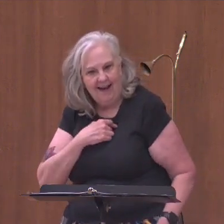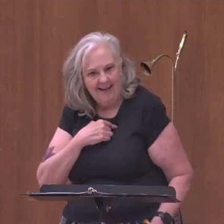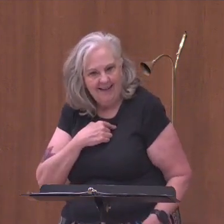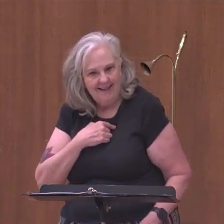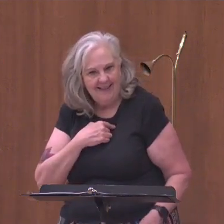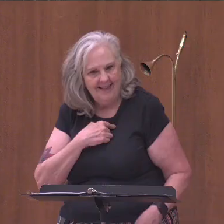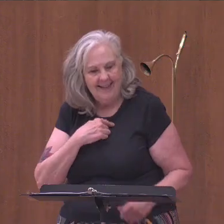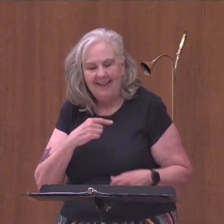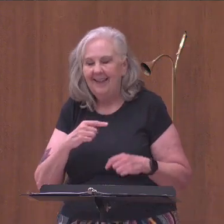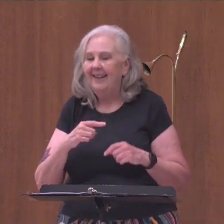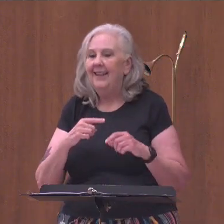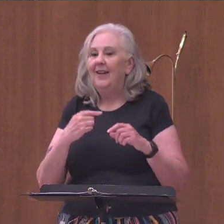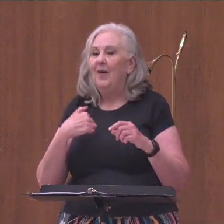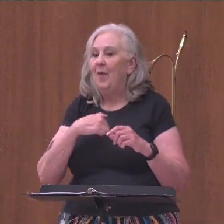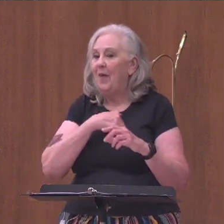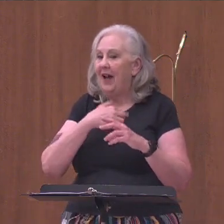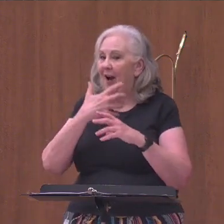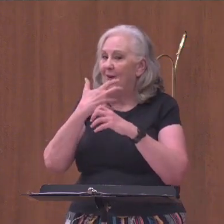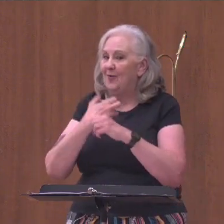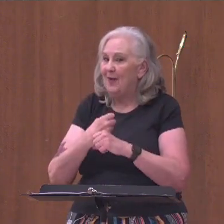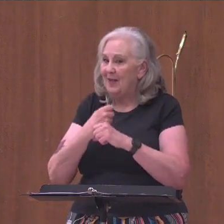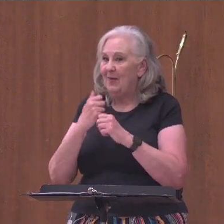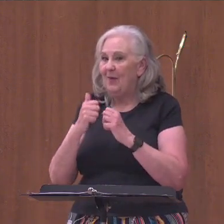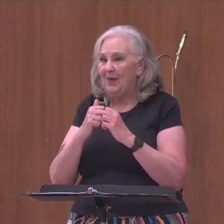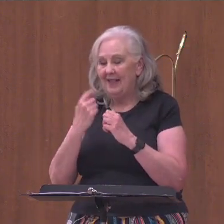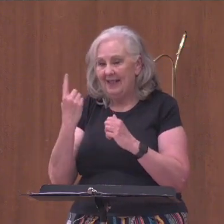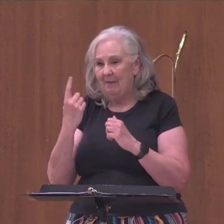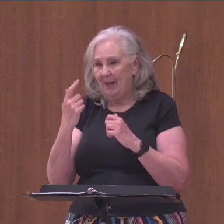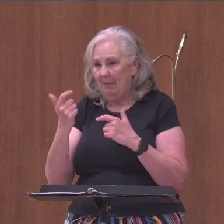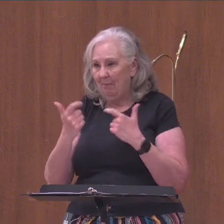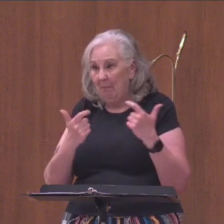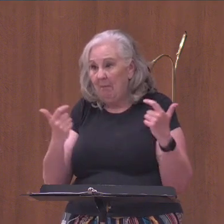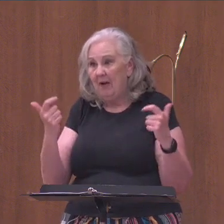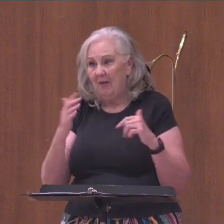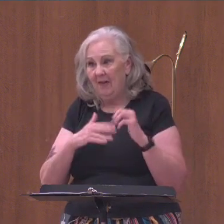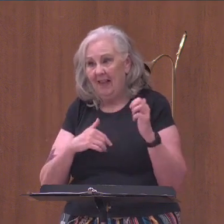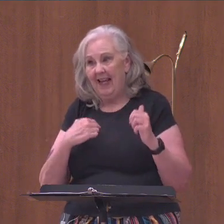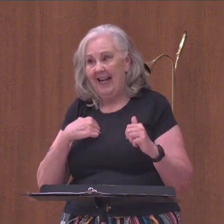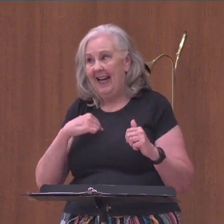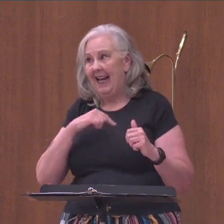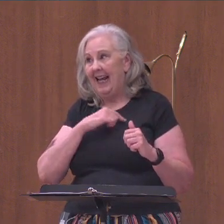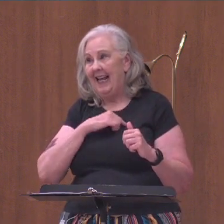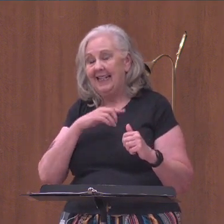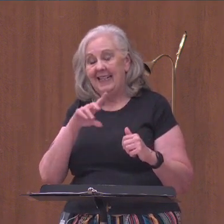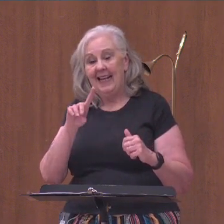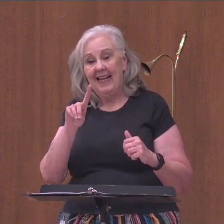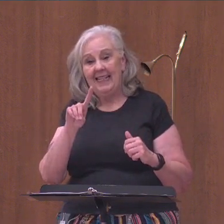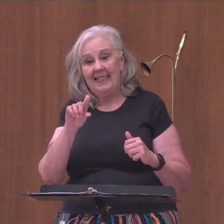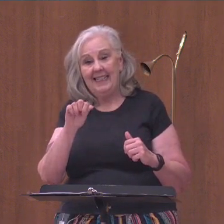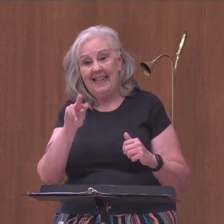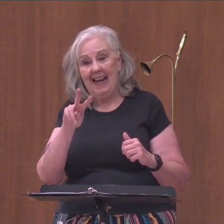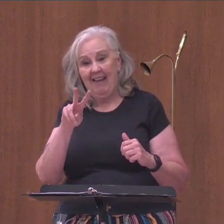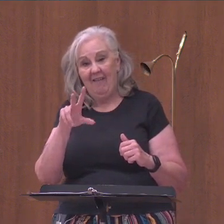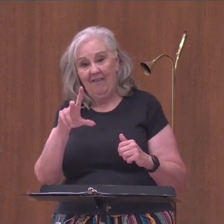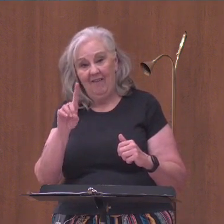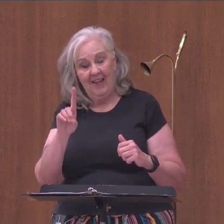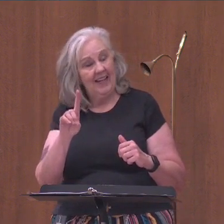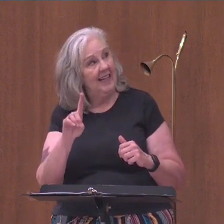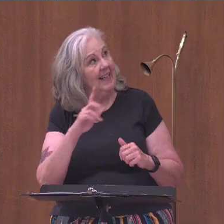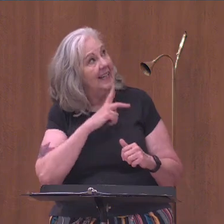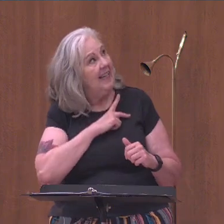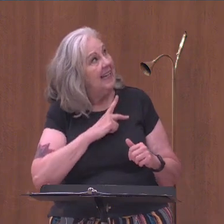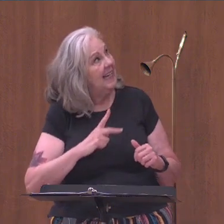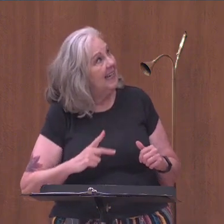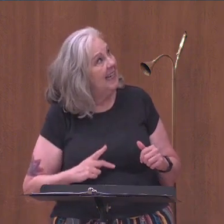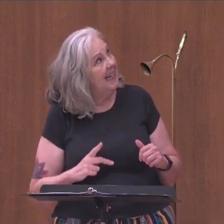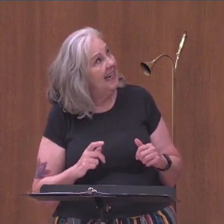are entrusted with something bigger than ourselves. David was also looking up at the night